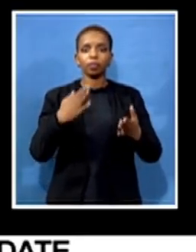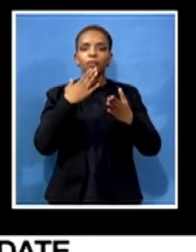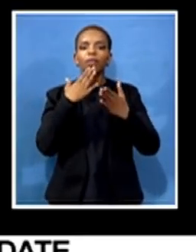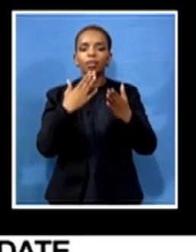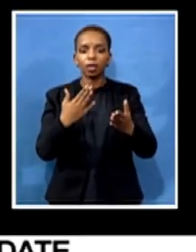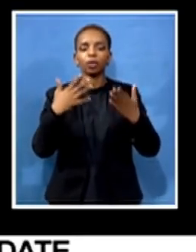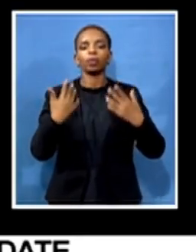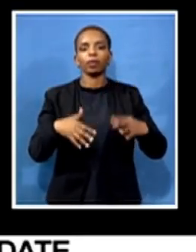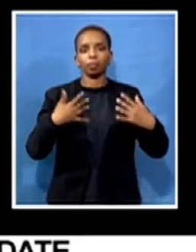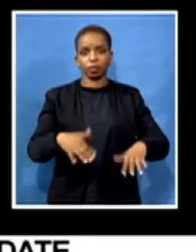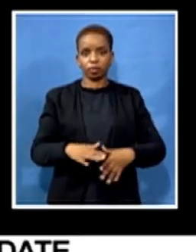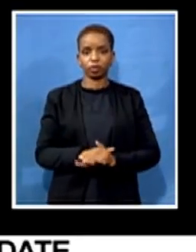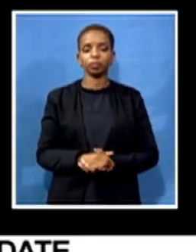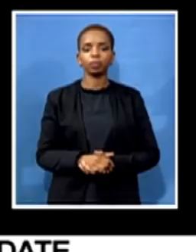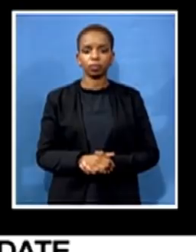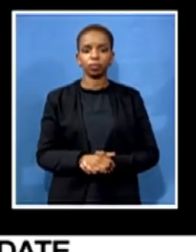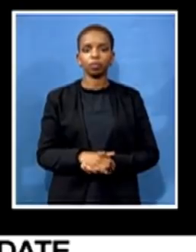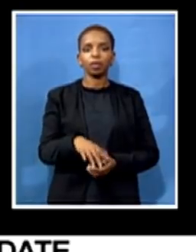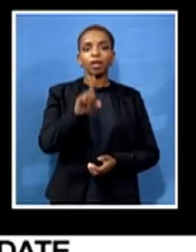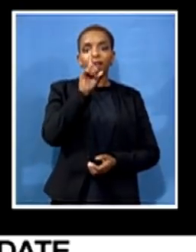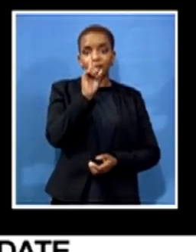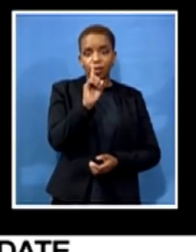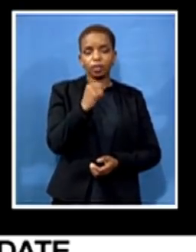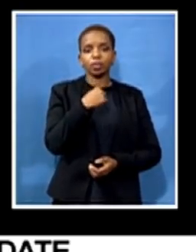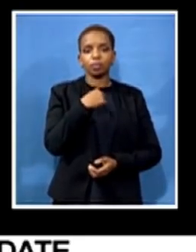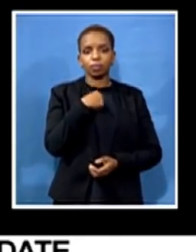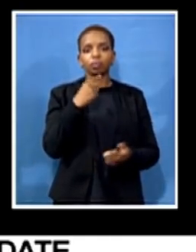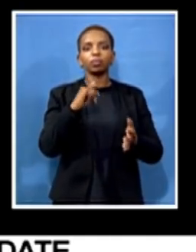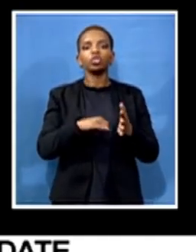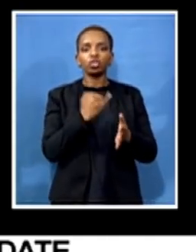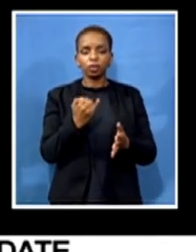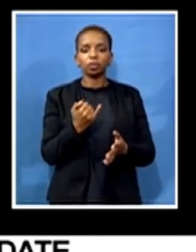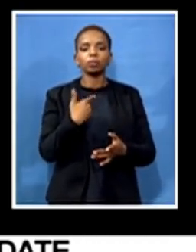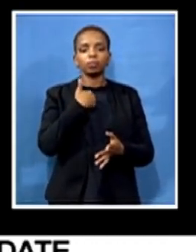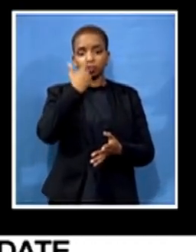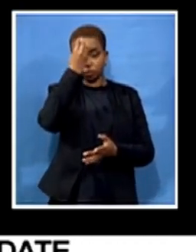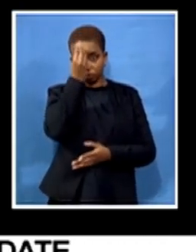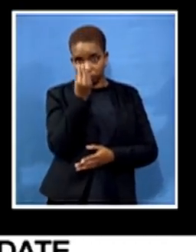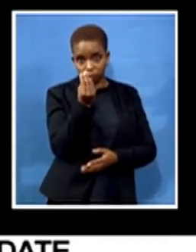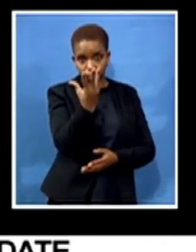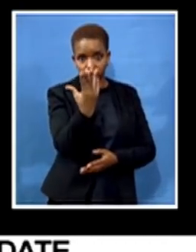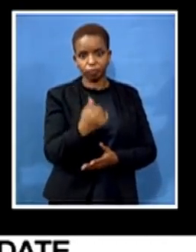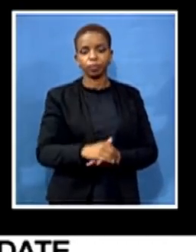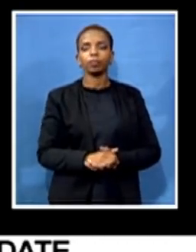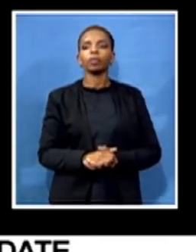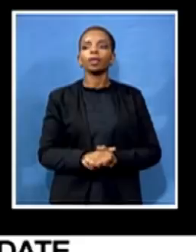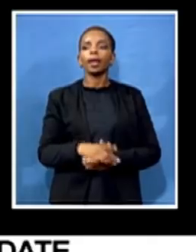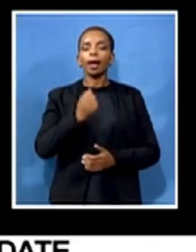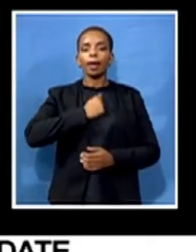on record that my letter that invited me to this committee